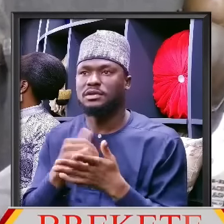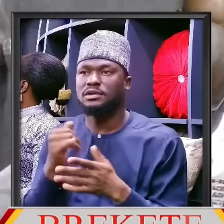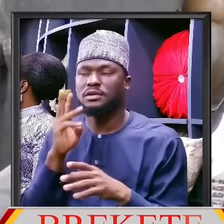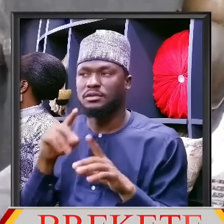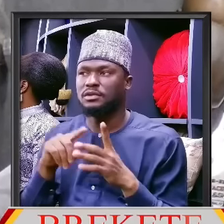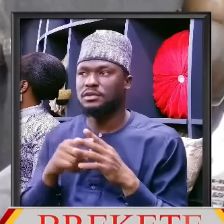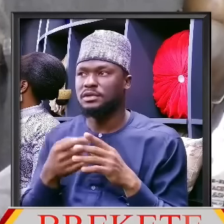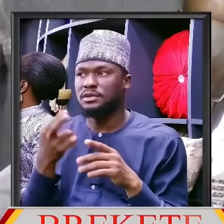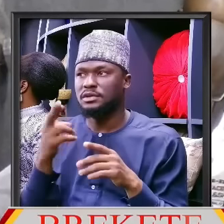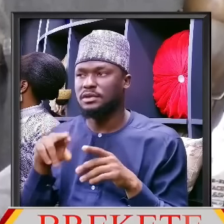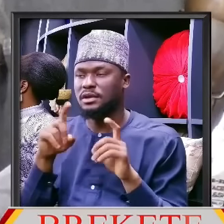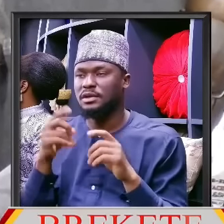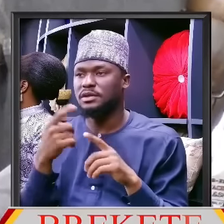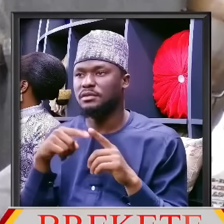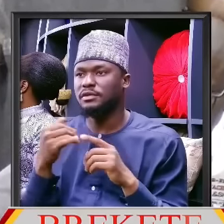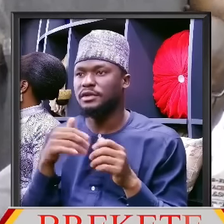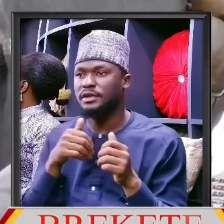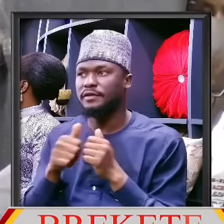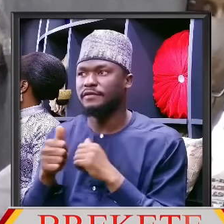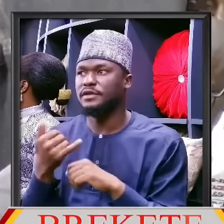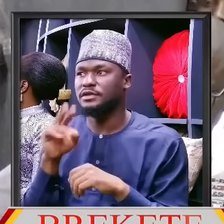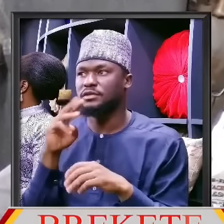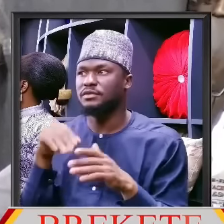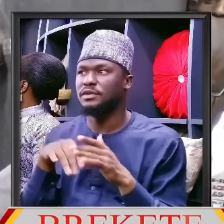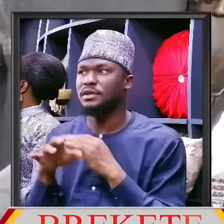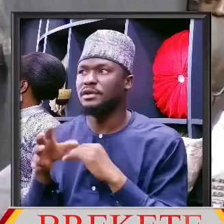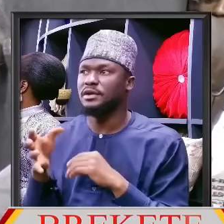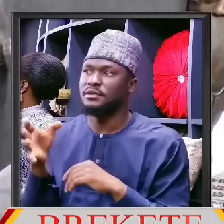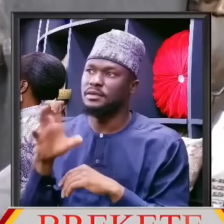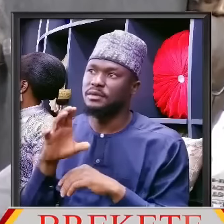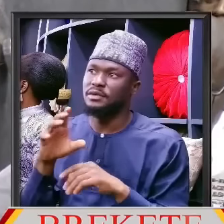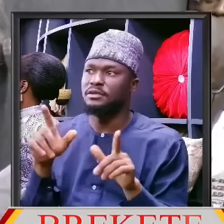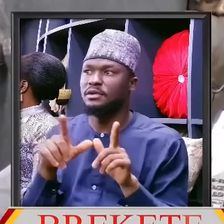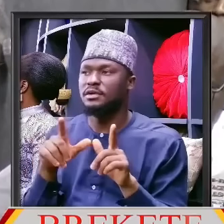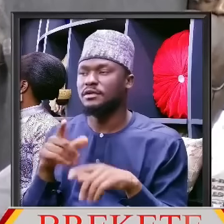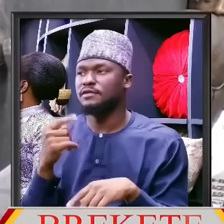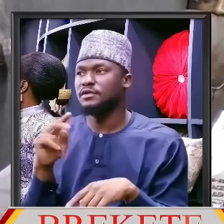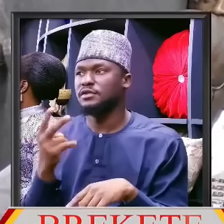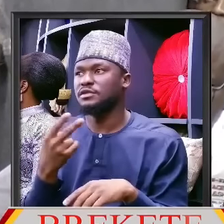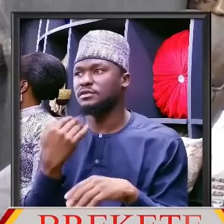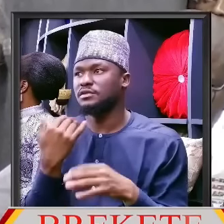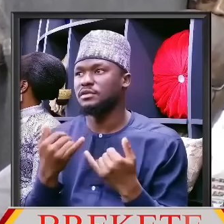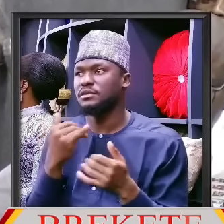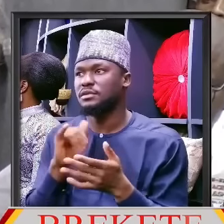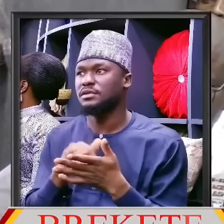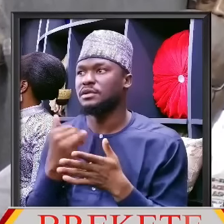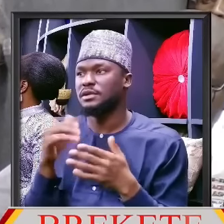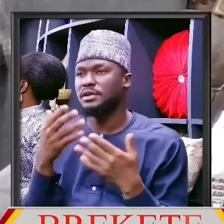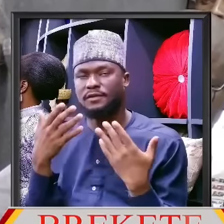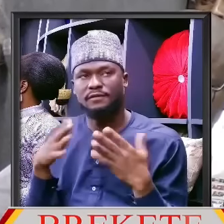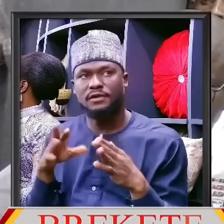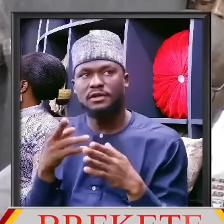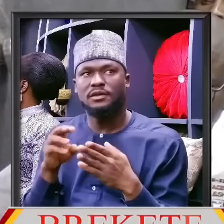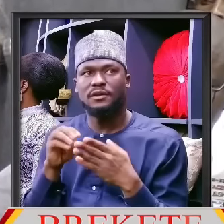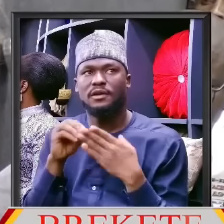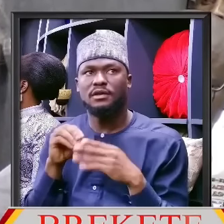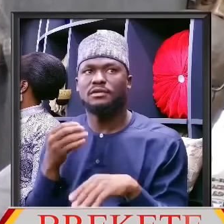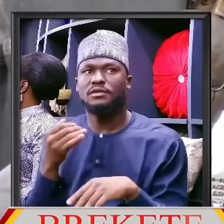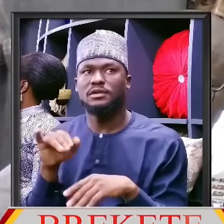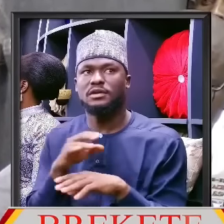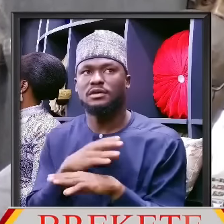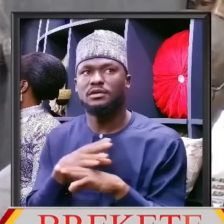their exam. And once they pass their exam, they don't go 500 level. The second part, batch, they don't finish their O&G, pediatric, they